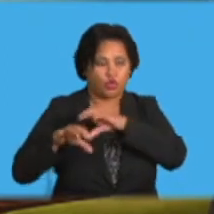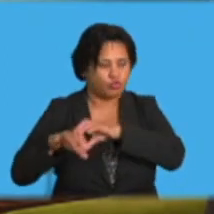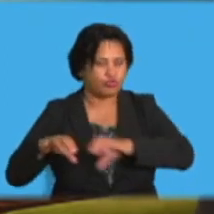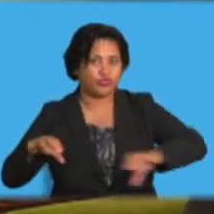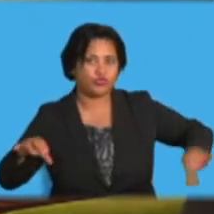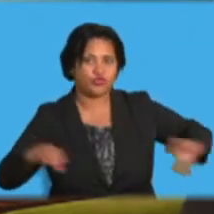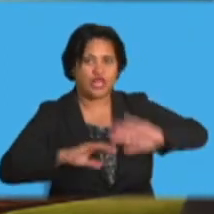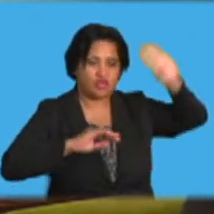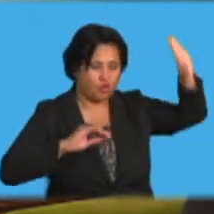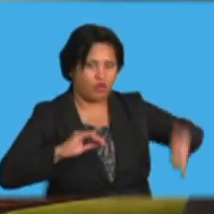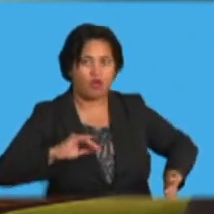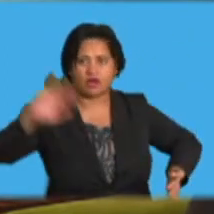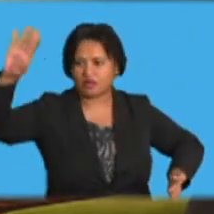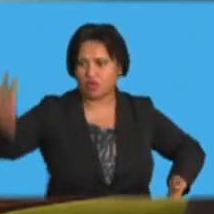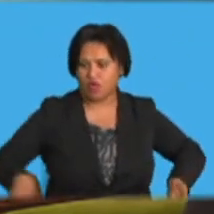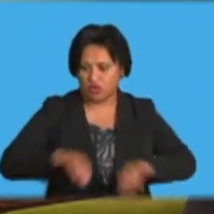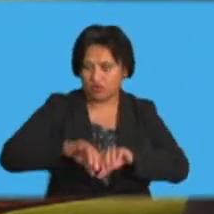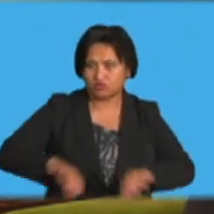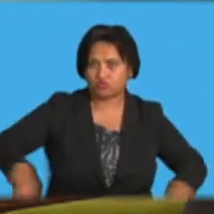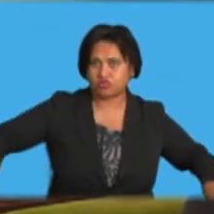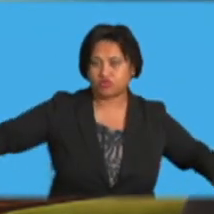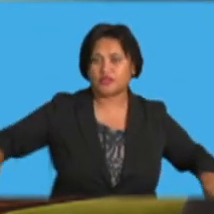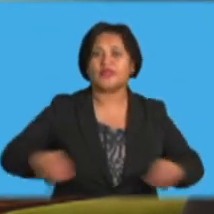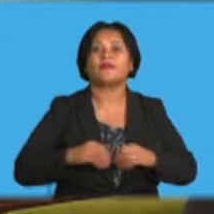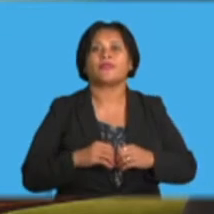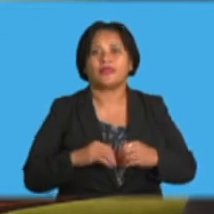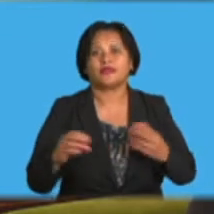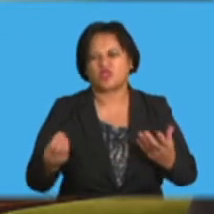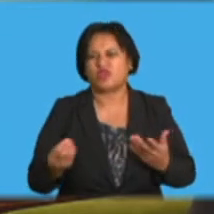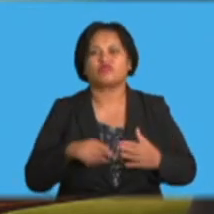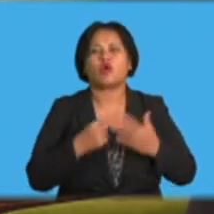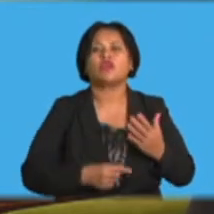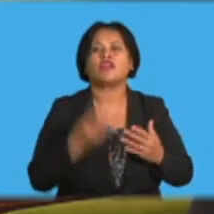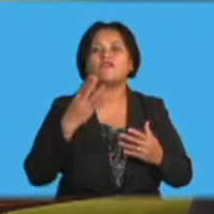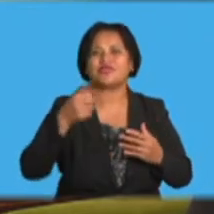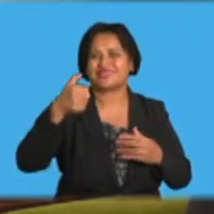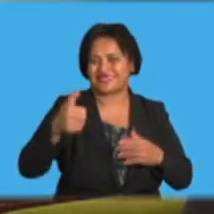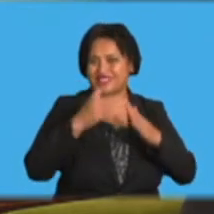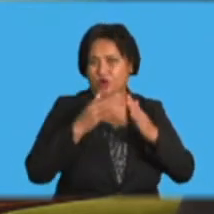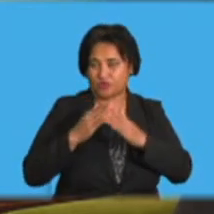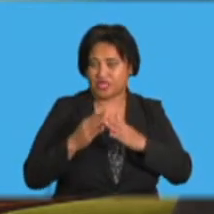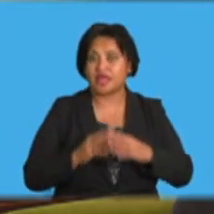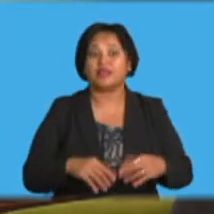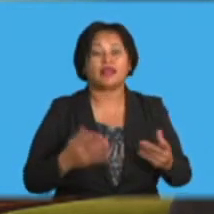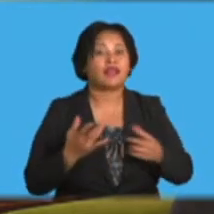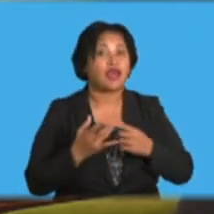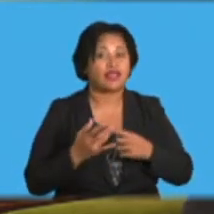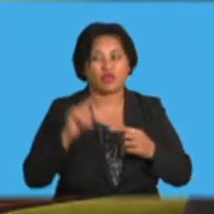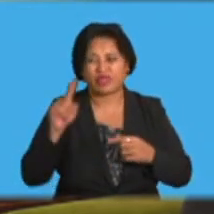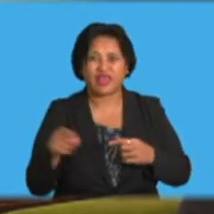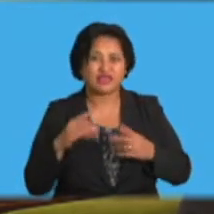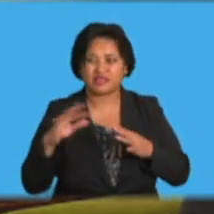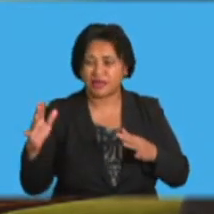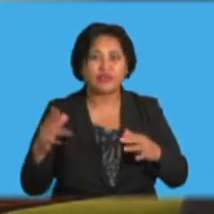structurally sound. Of course, only of this were 46 homes. A further 1,613 households received